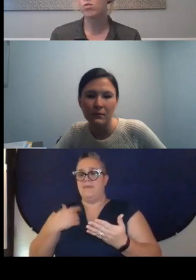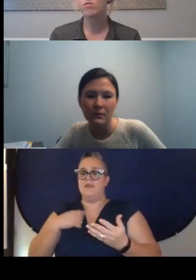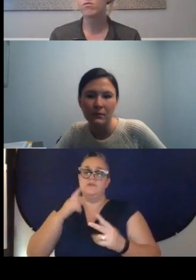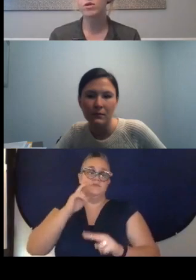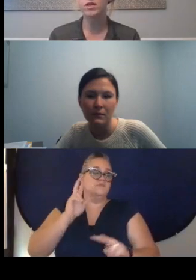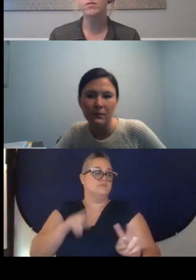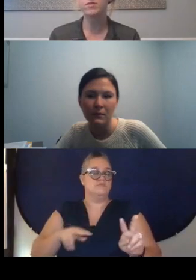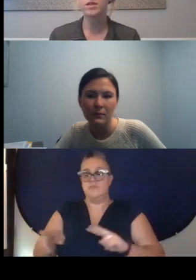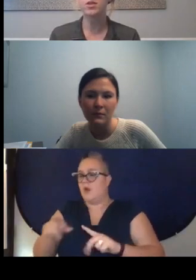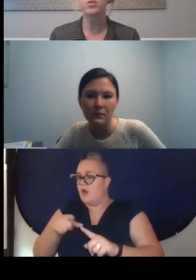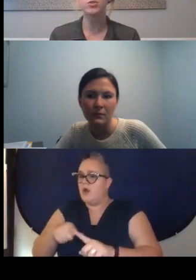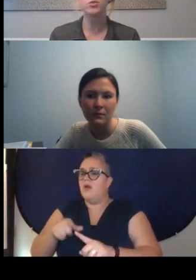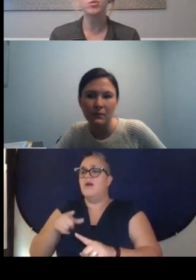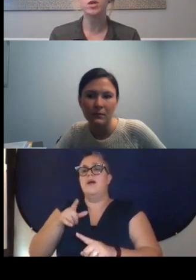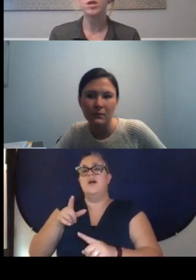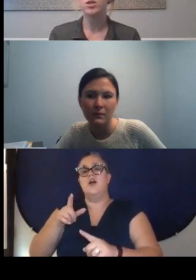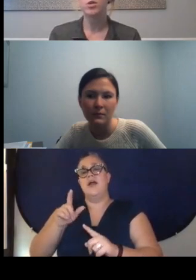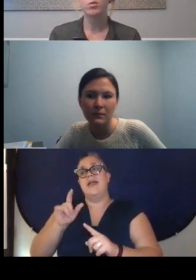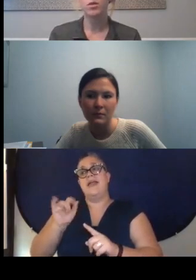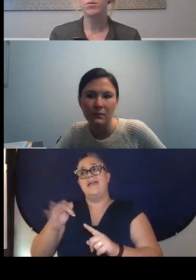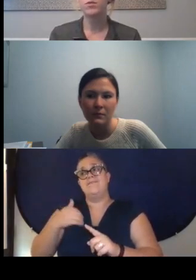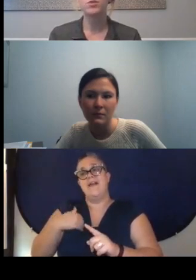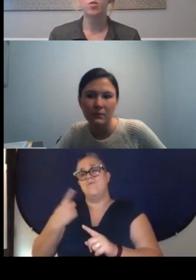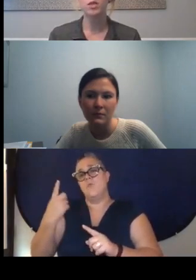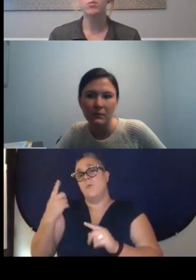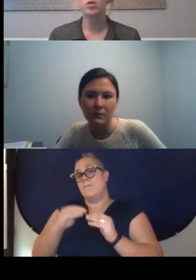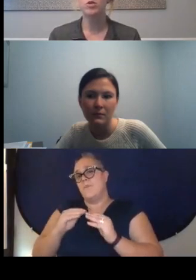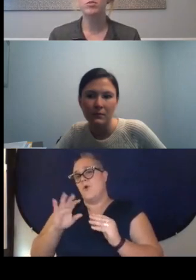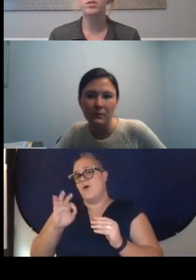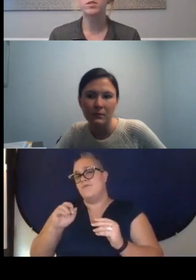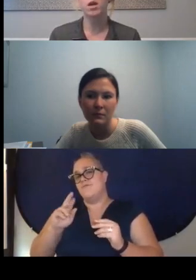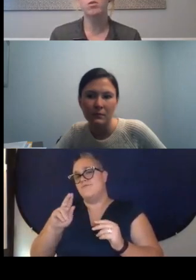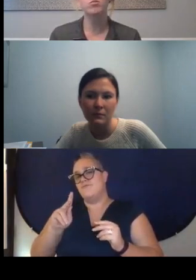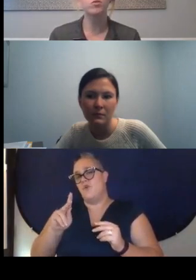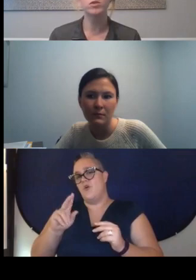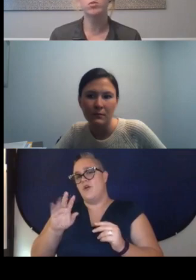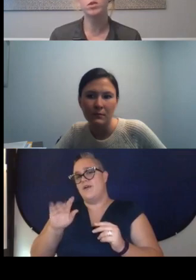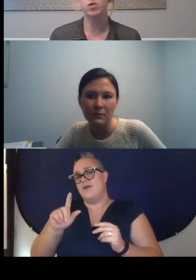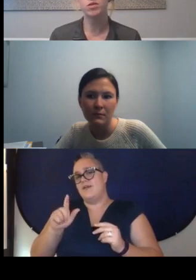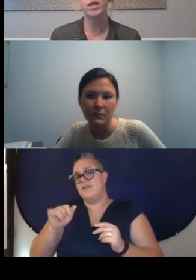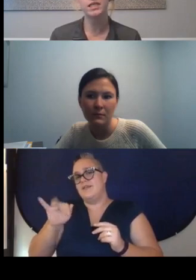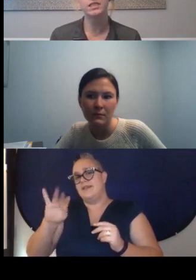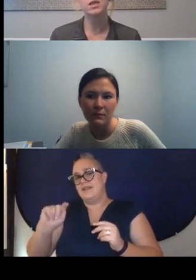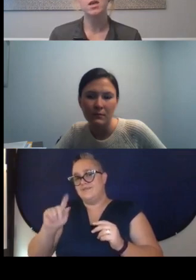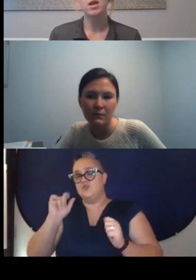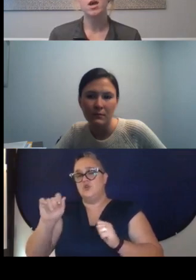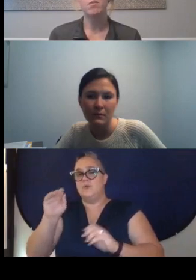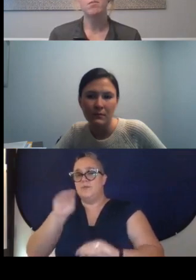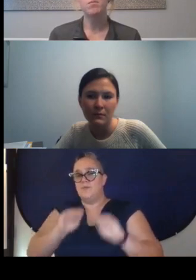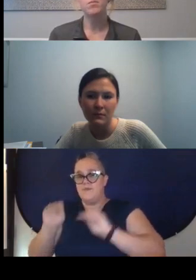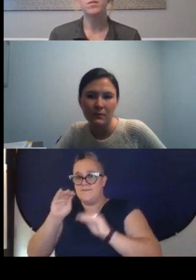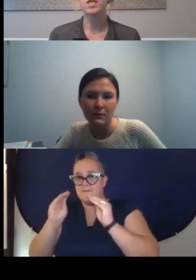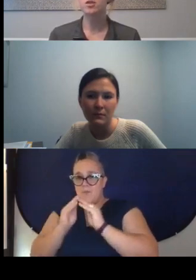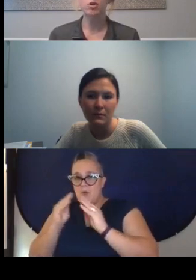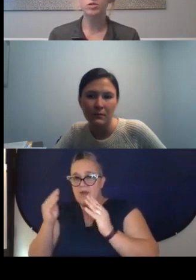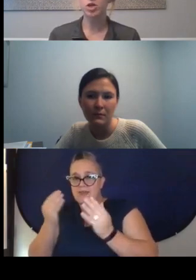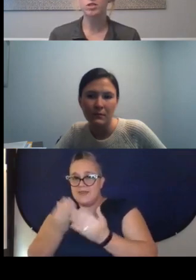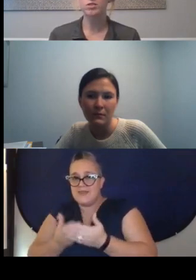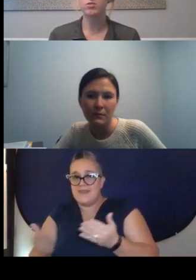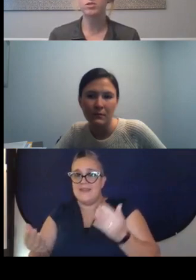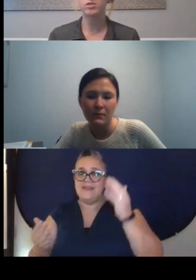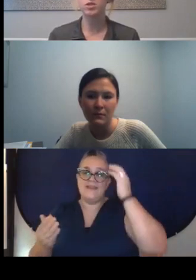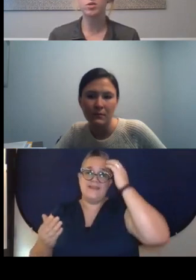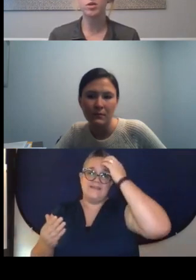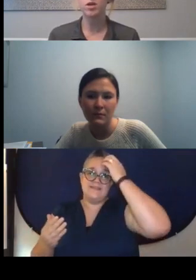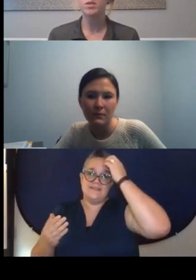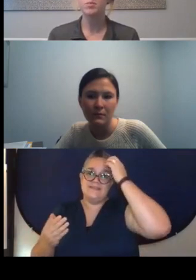had one more forklift, they could do, so many more units or move so many more things. They could go and talk